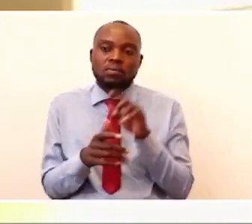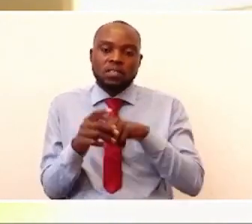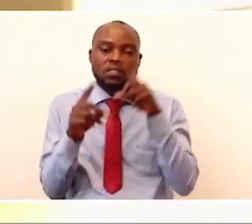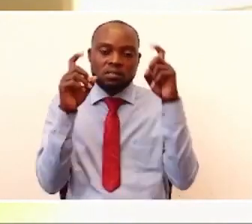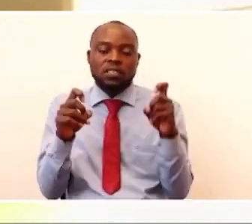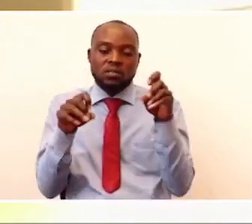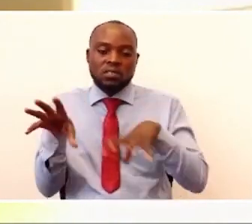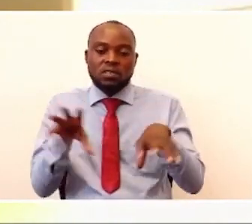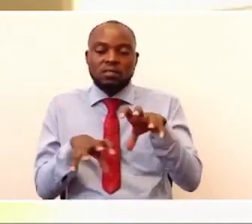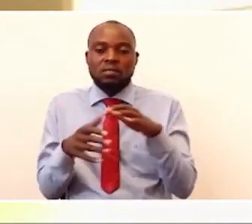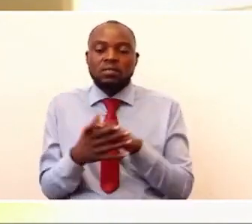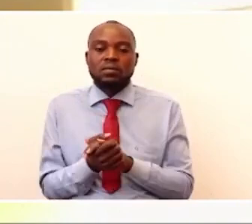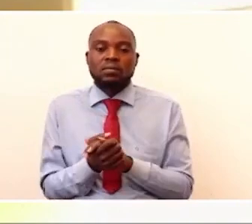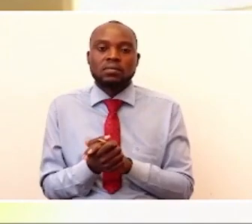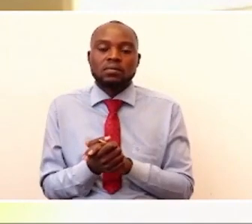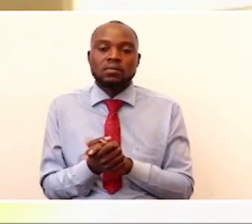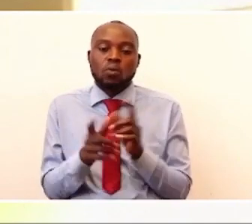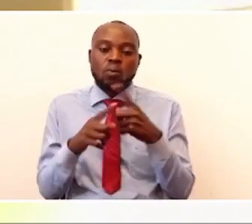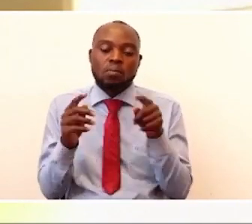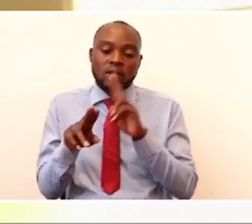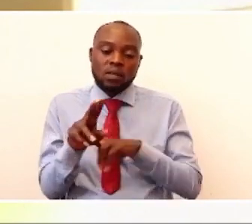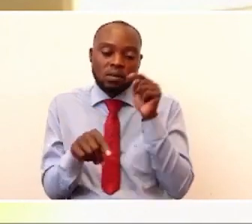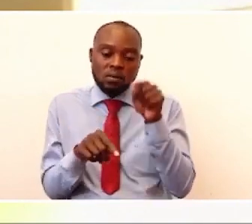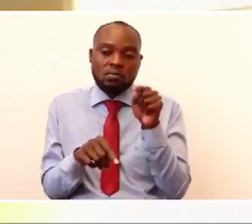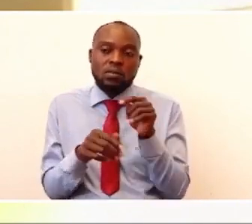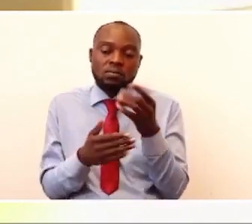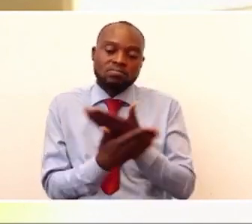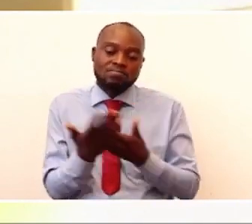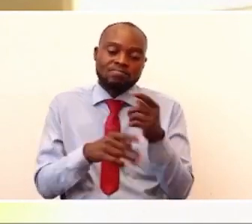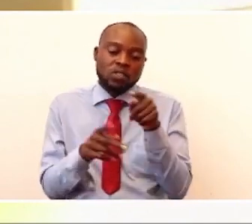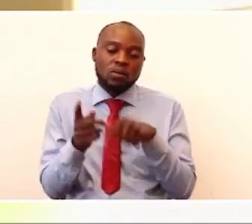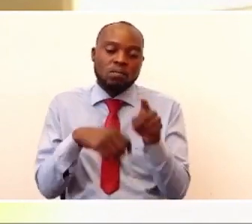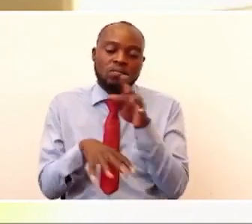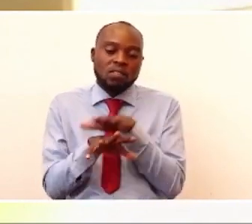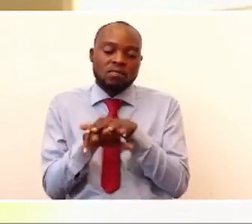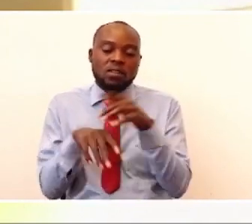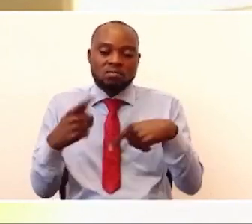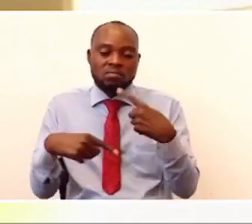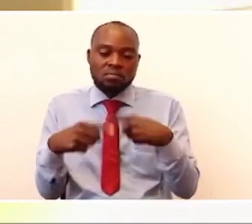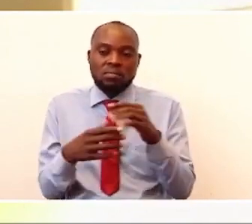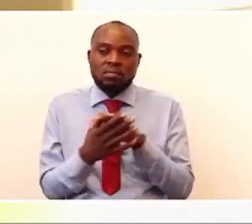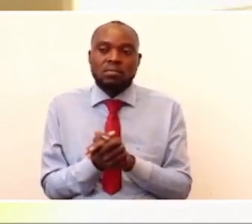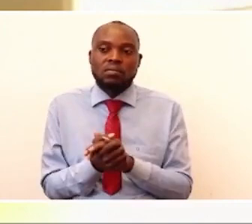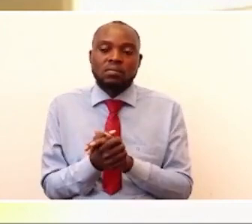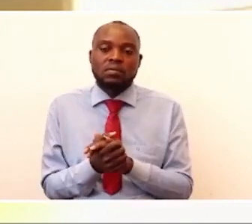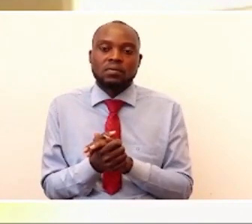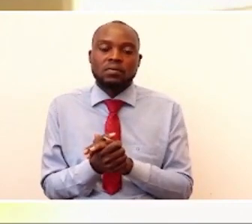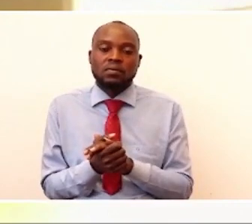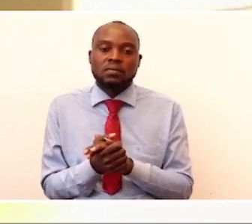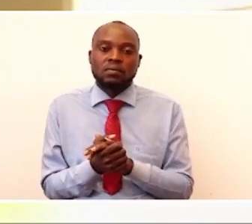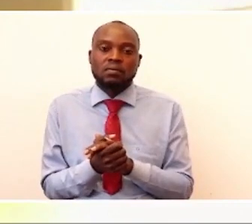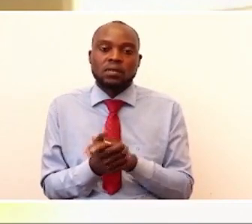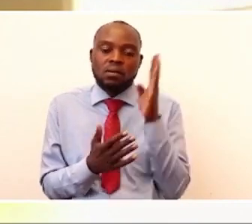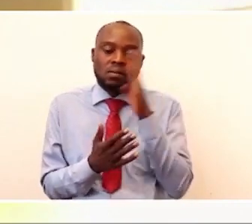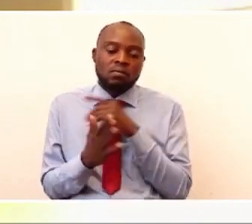services. But at the same time, this process is going very, very fast and hopefully will continue at this pace. The last